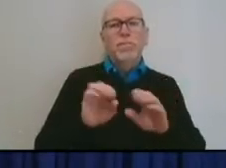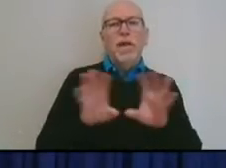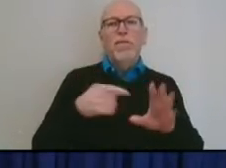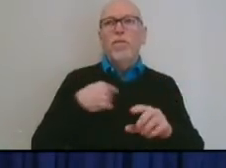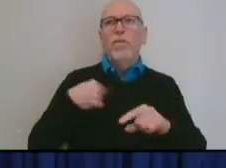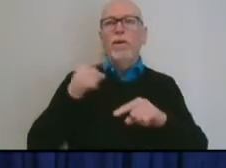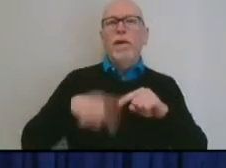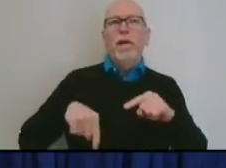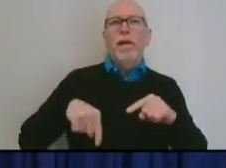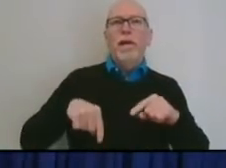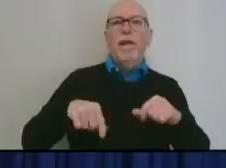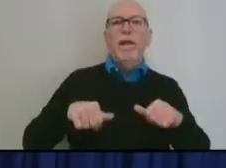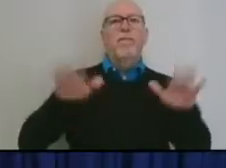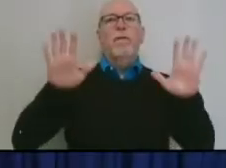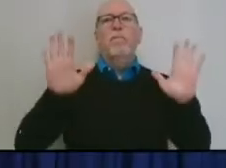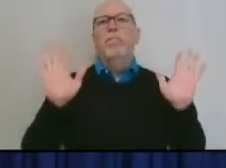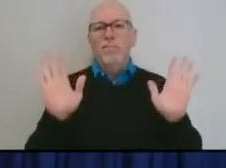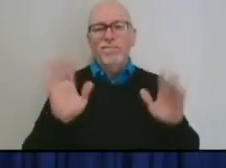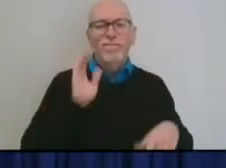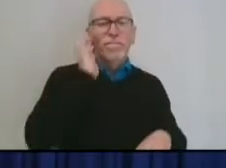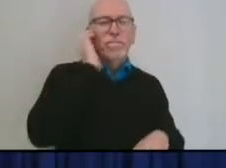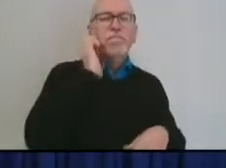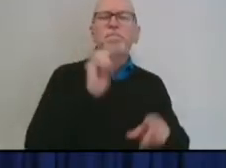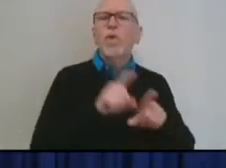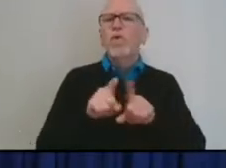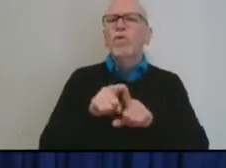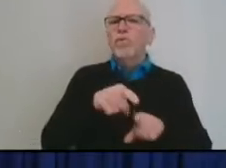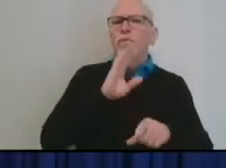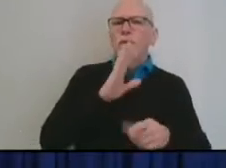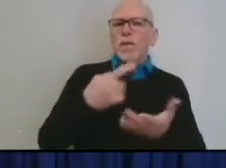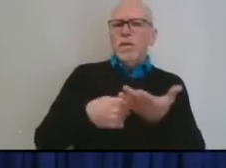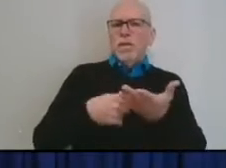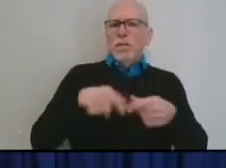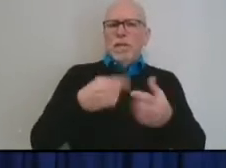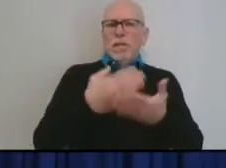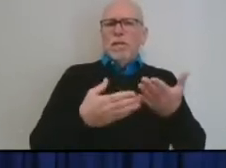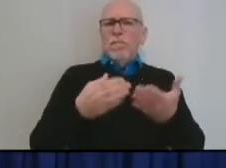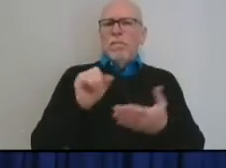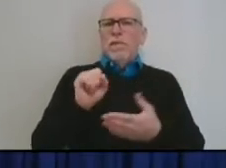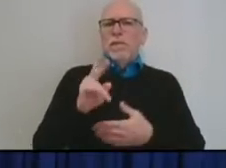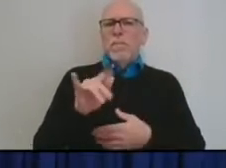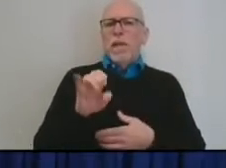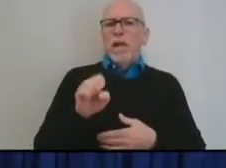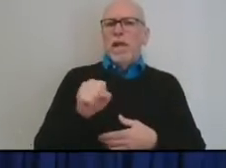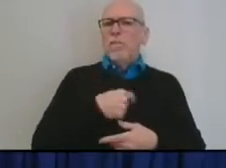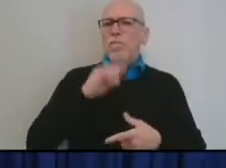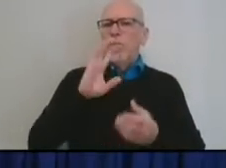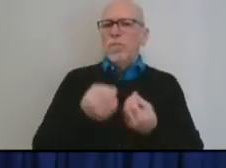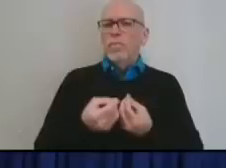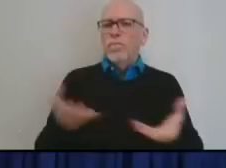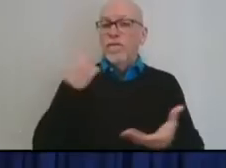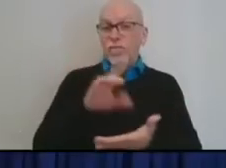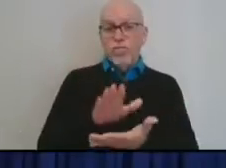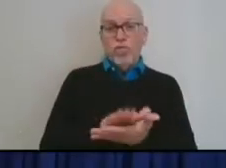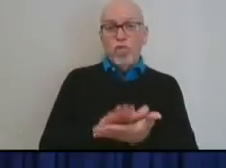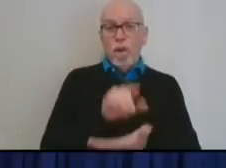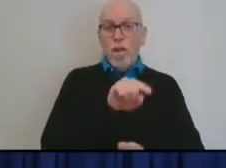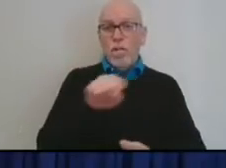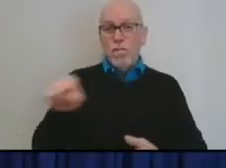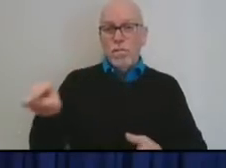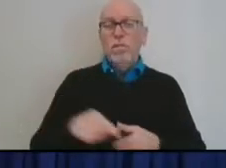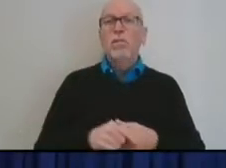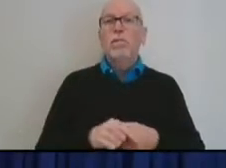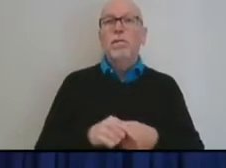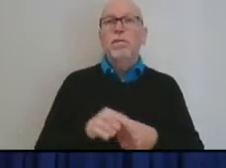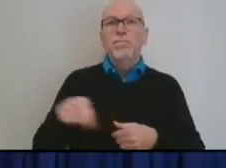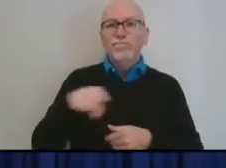up. You'll also speak to some supplies that we're going to get to schools who not only need them,